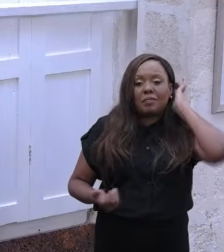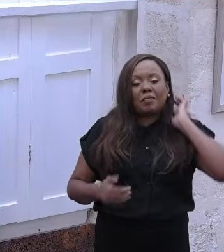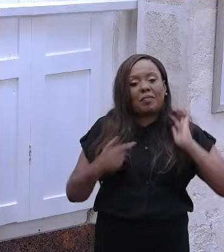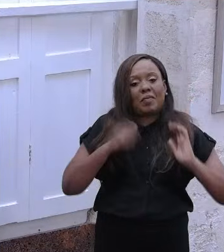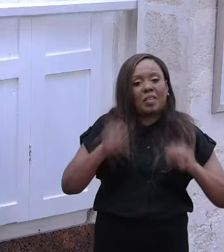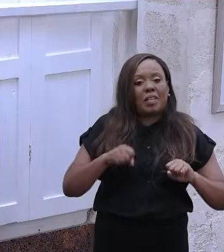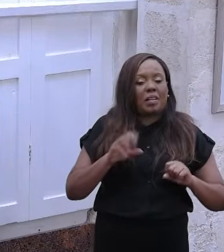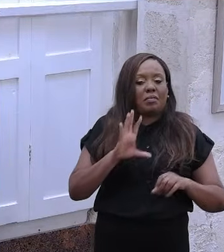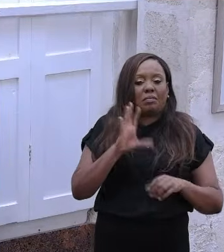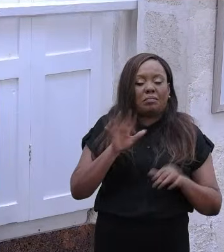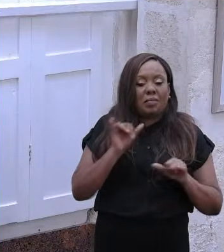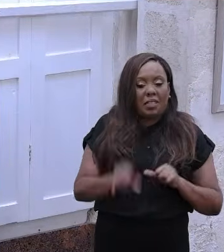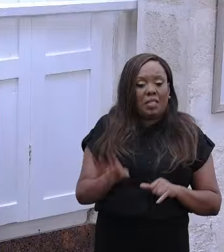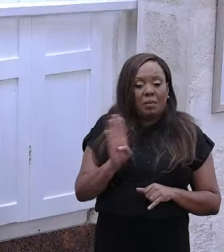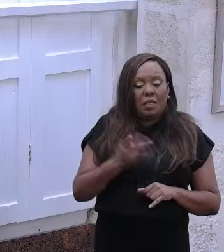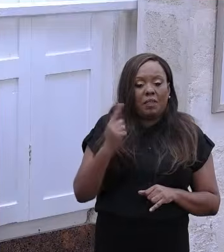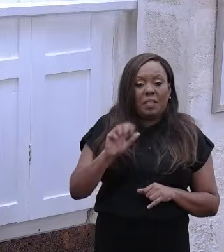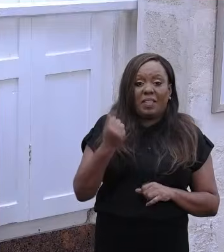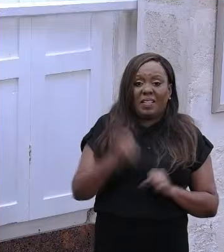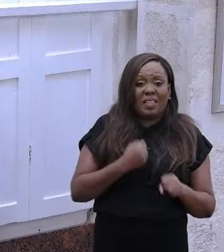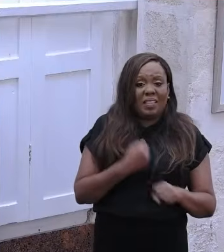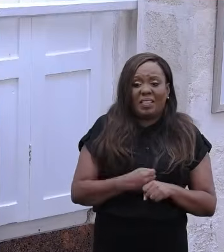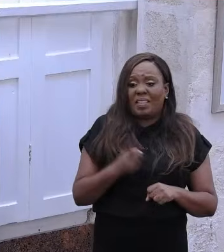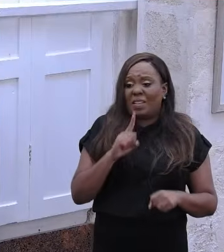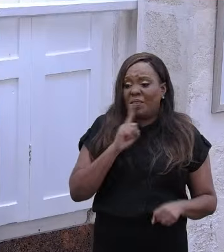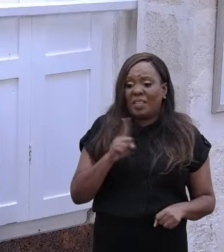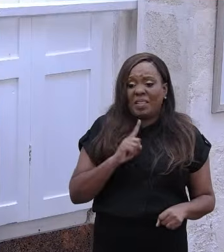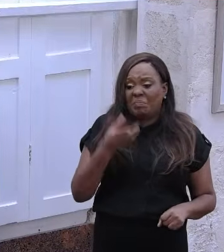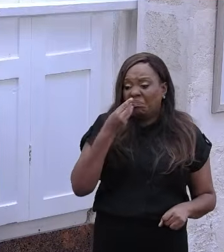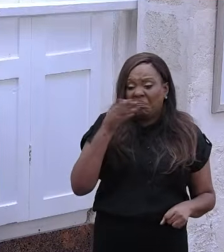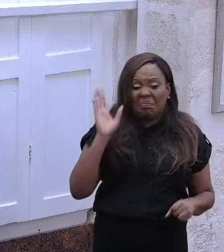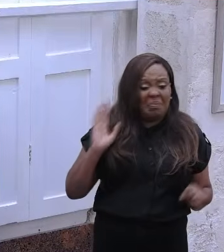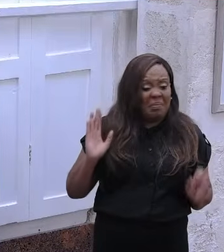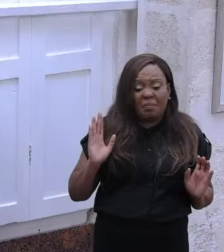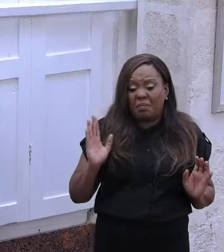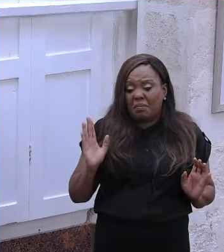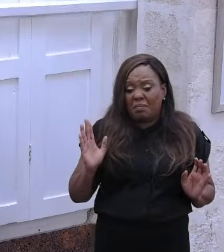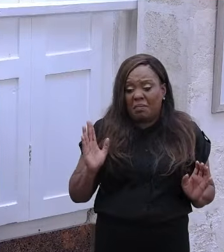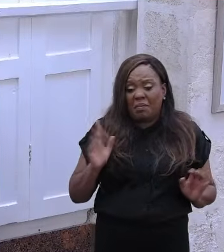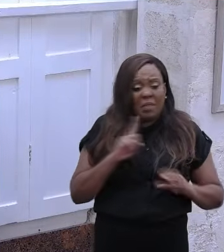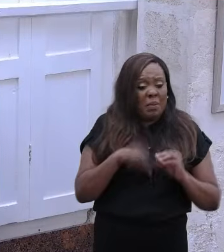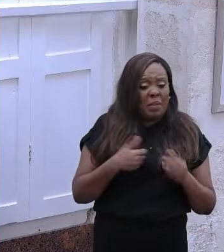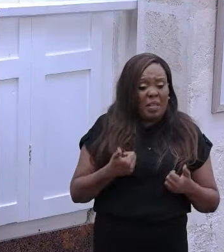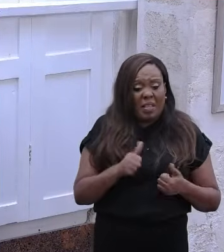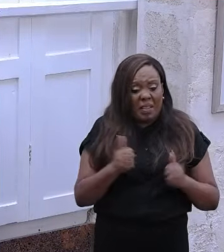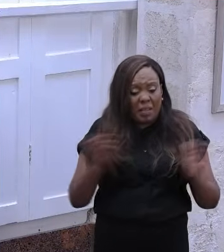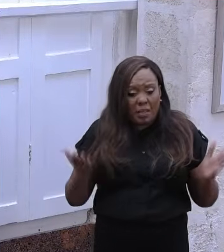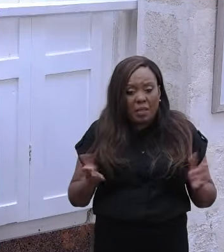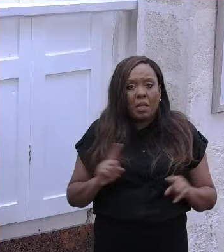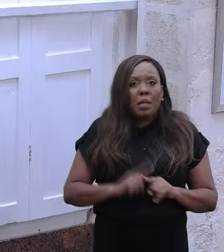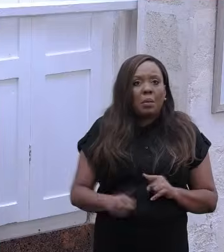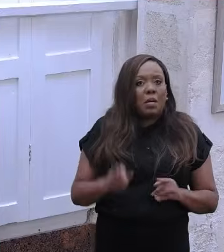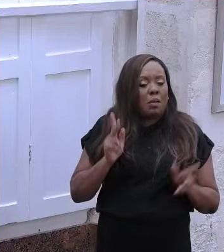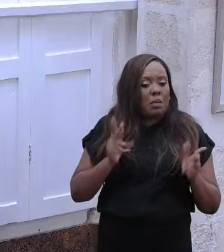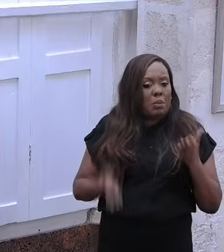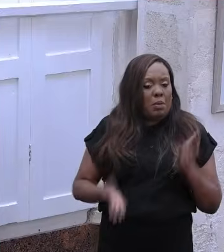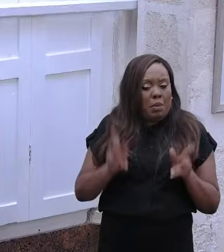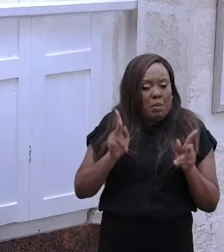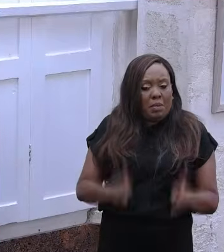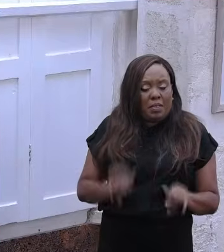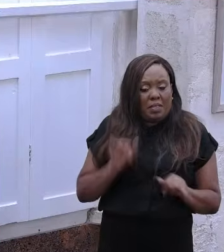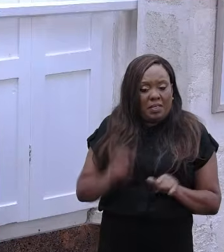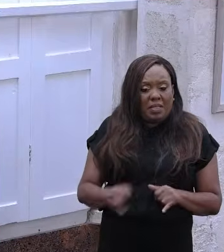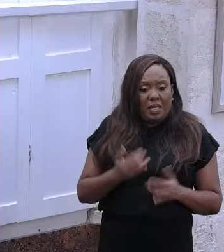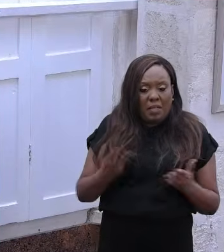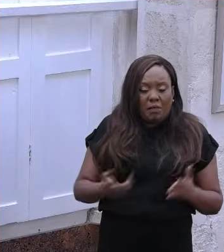whatsoever. But my 10 years give me the qualification to become a citizen. But a person who spends 2 years or 3 years, who